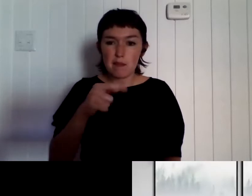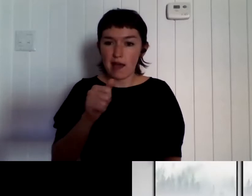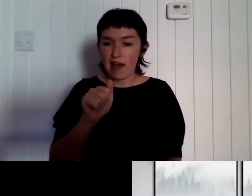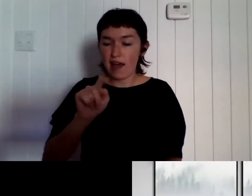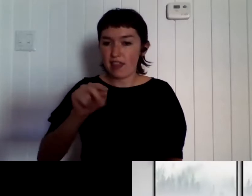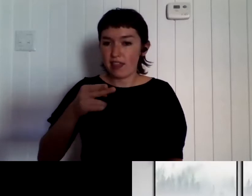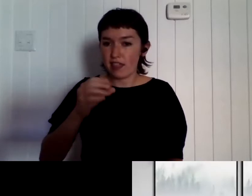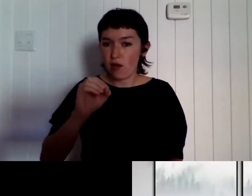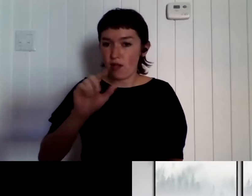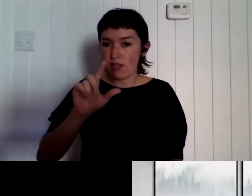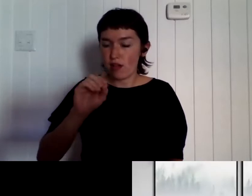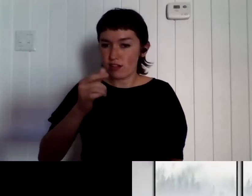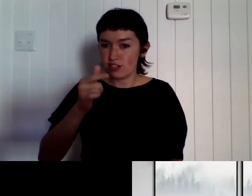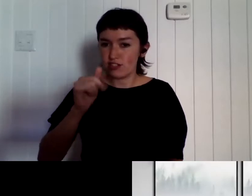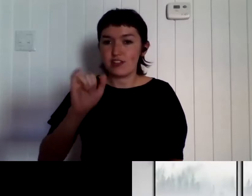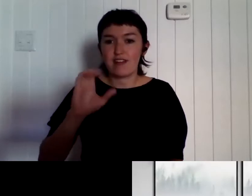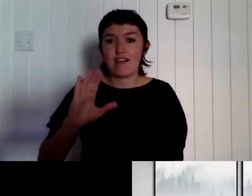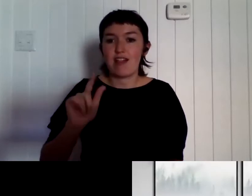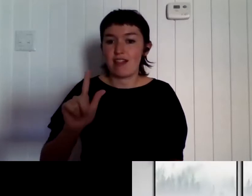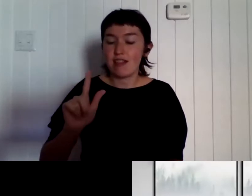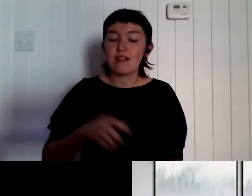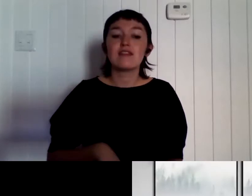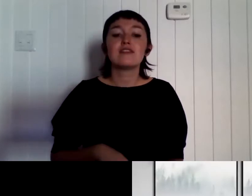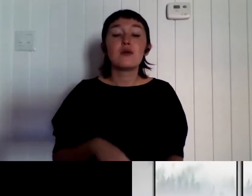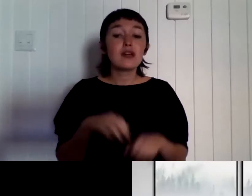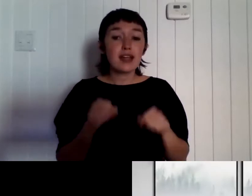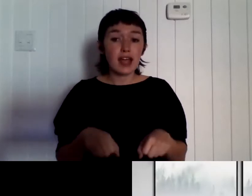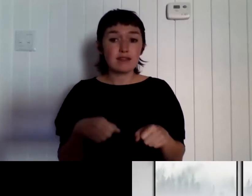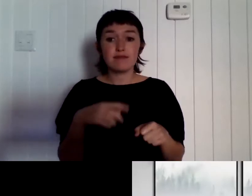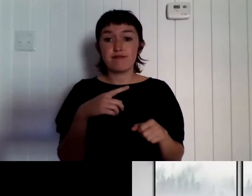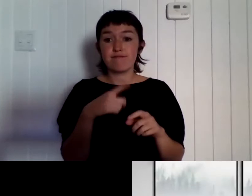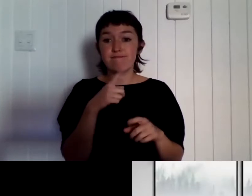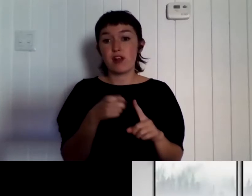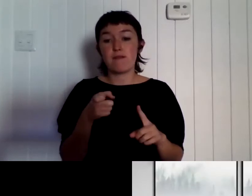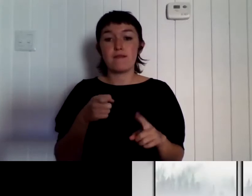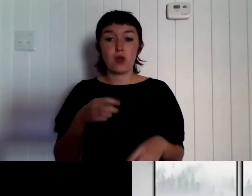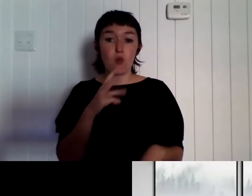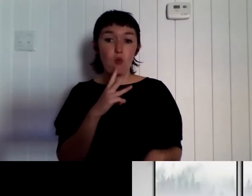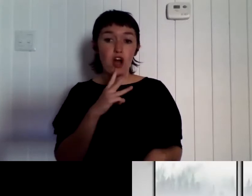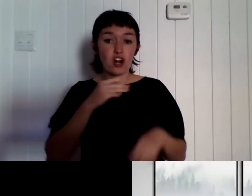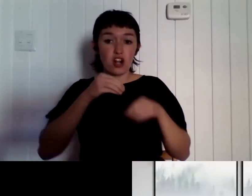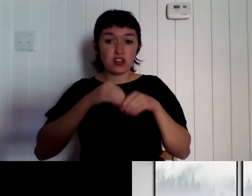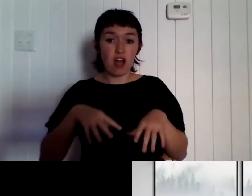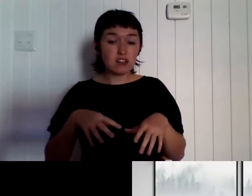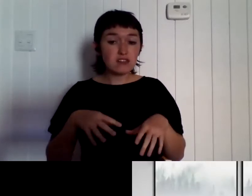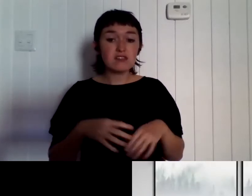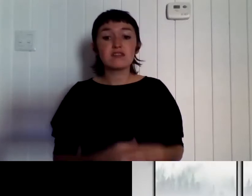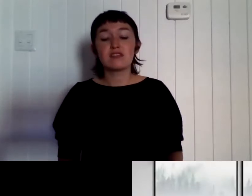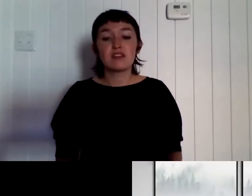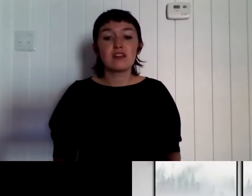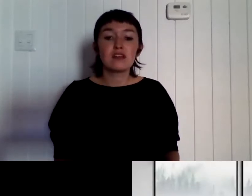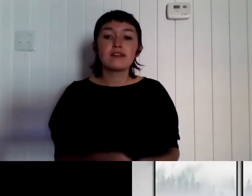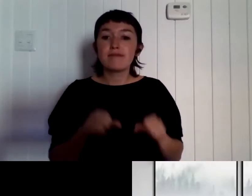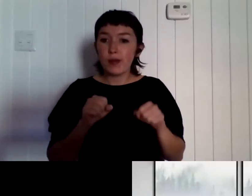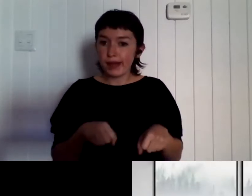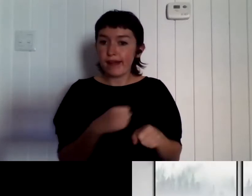can result from sort of water loss, which will be contributing to a certain amount of shrinking.